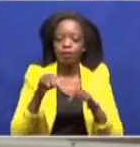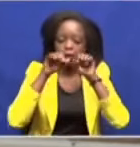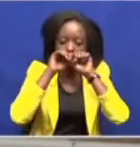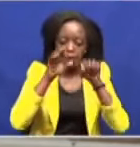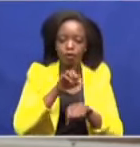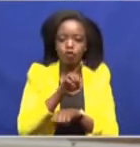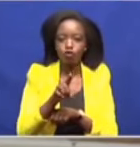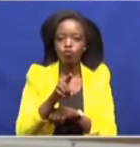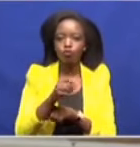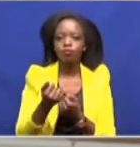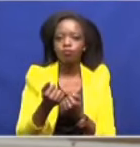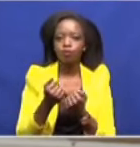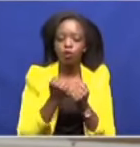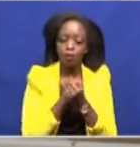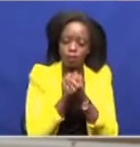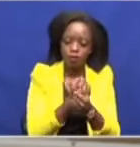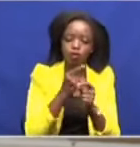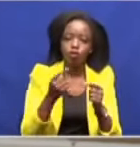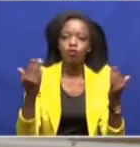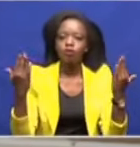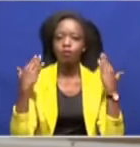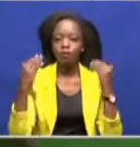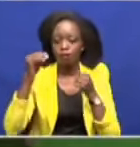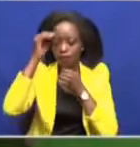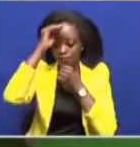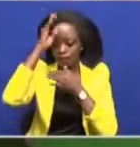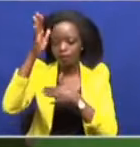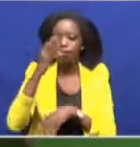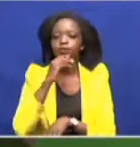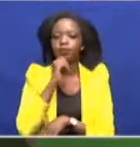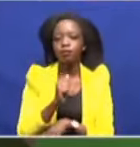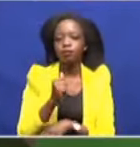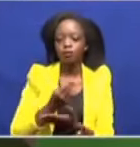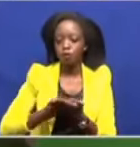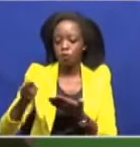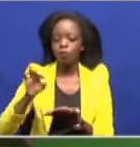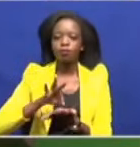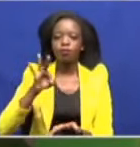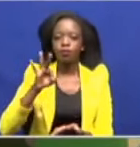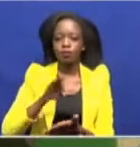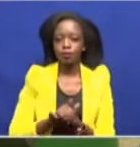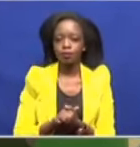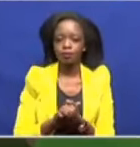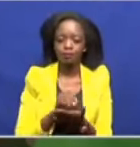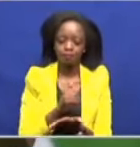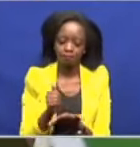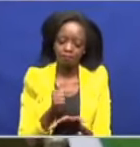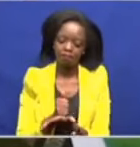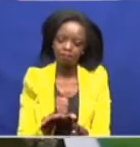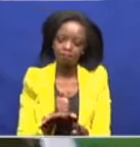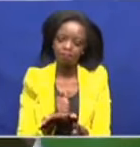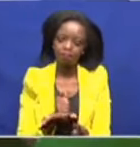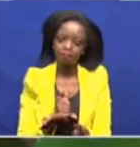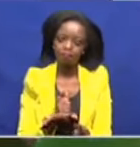Awabariki Mungu Mwenyezi na kuwalinda daima, Mungu Baba na Mwana na Roho Mtakatifu.